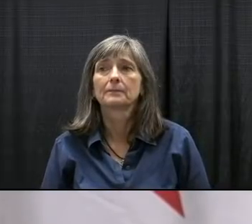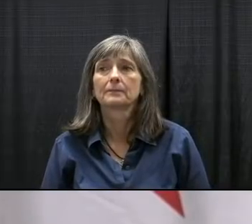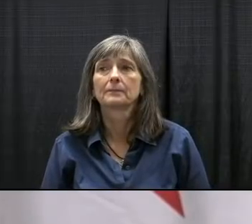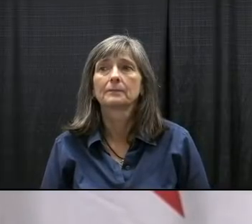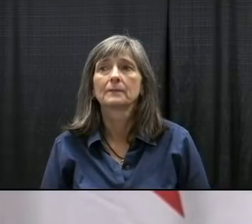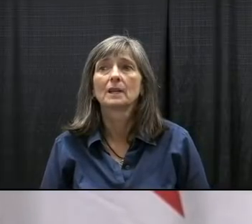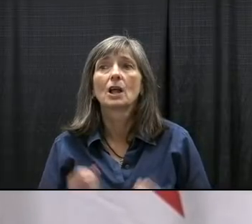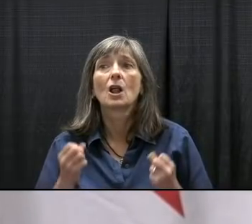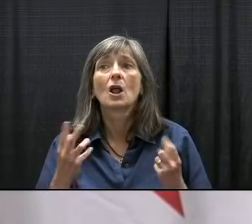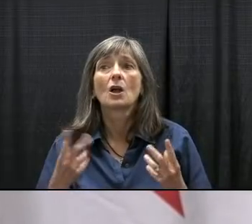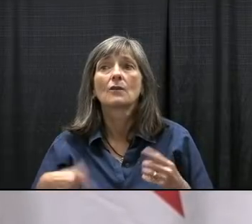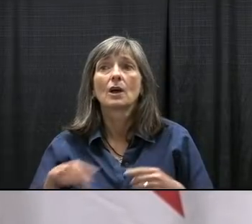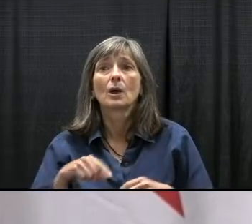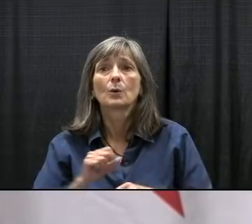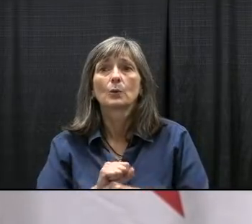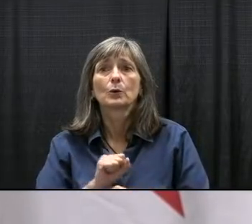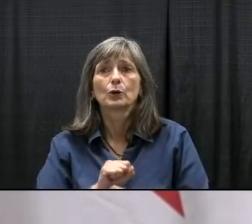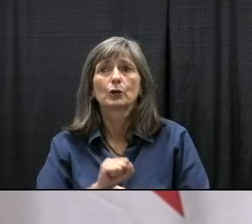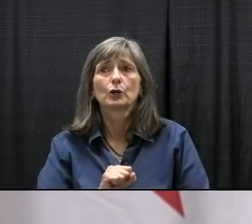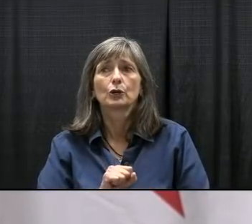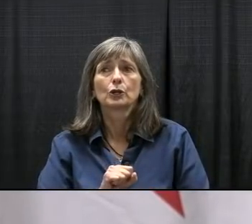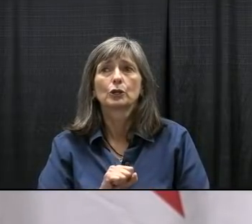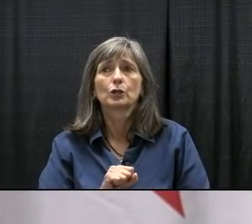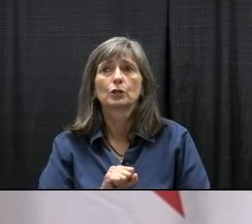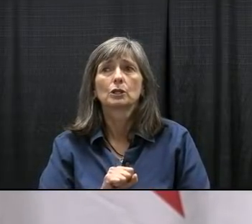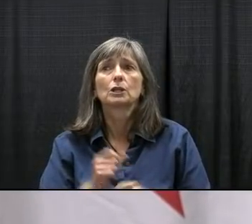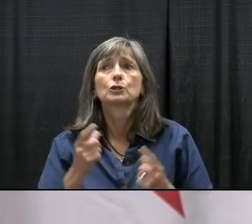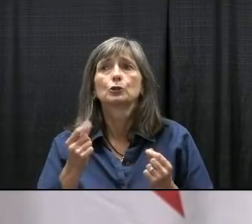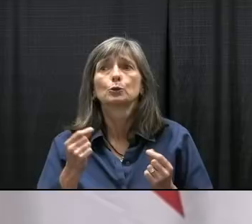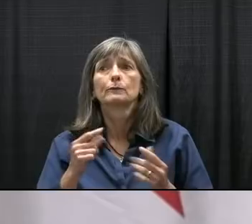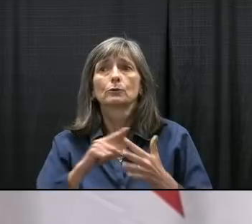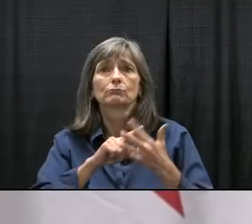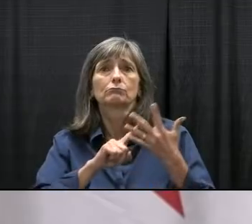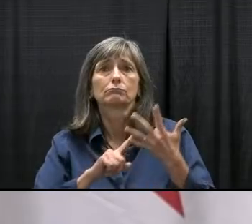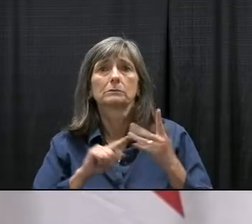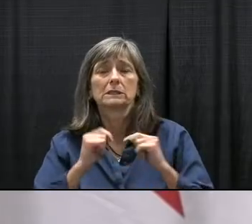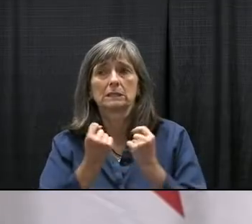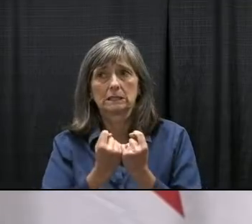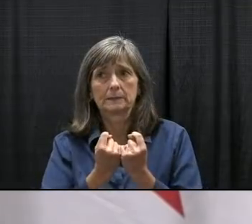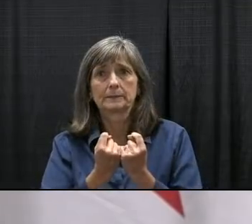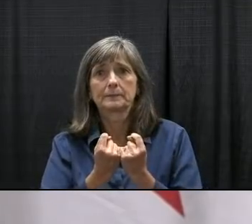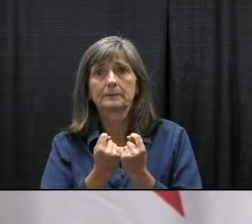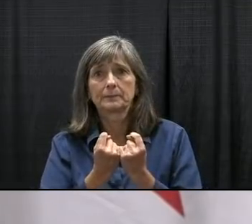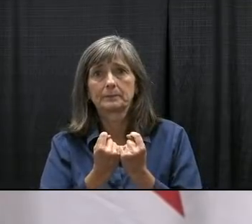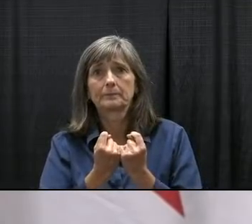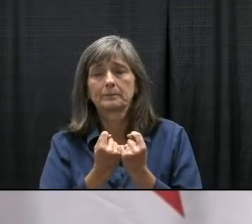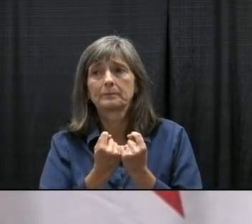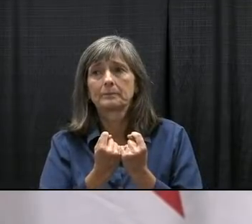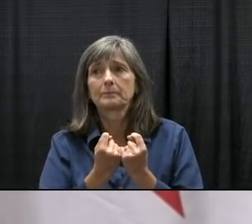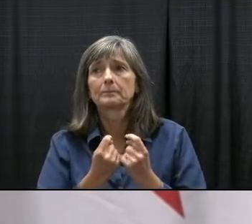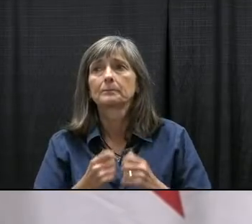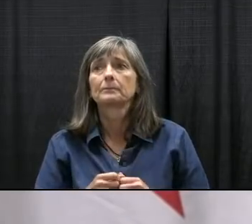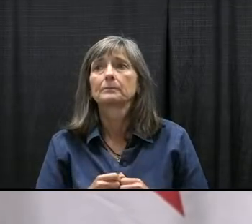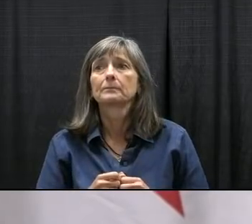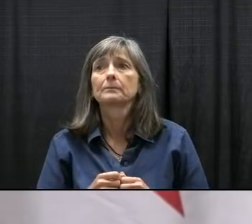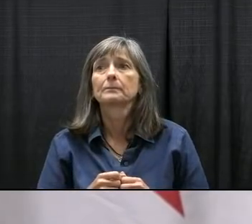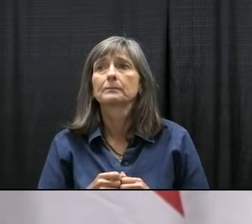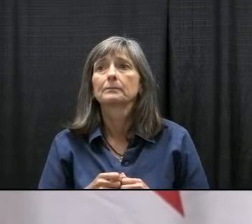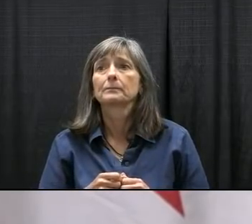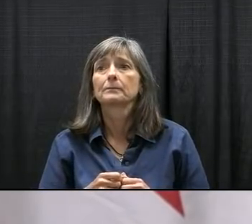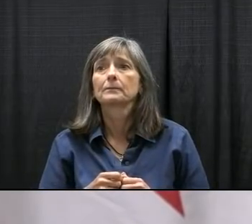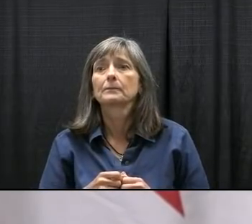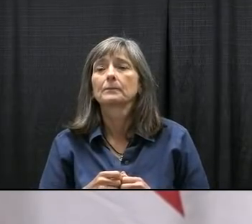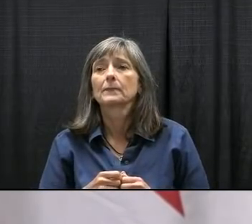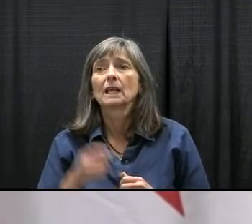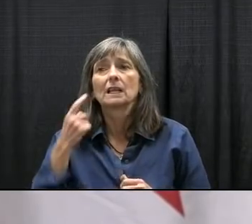Much of the work is actually being done by these individuals here, and I just want to personally thank them for their dedication and their time and their